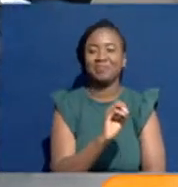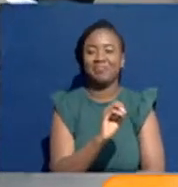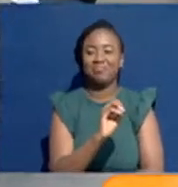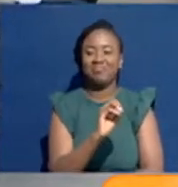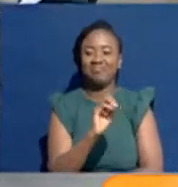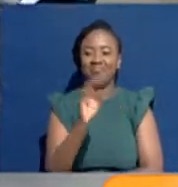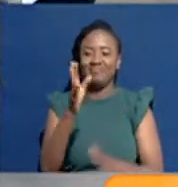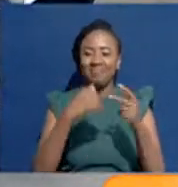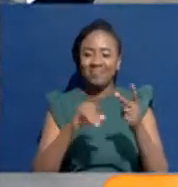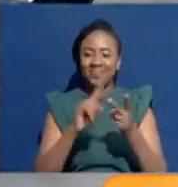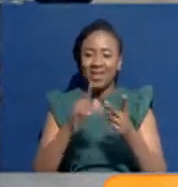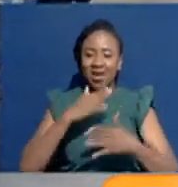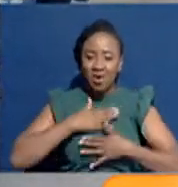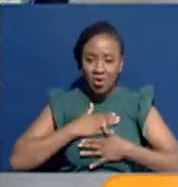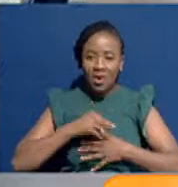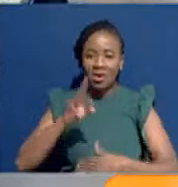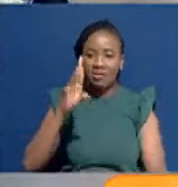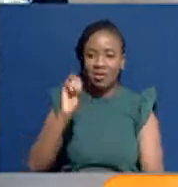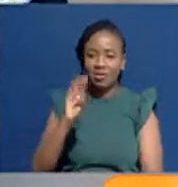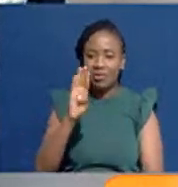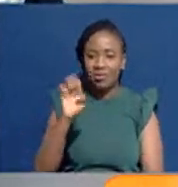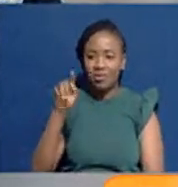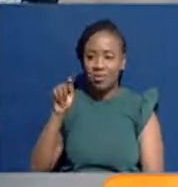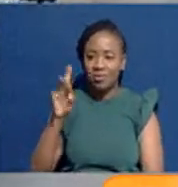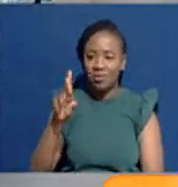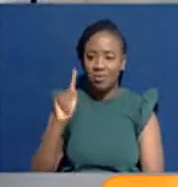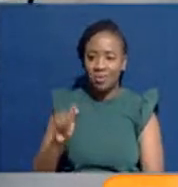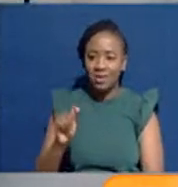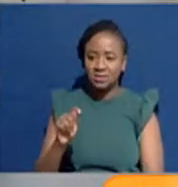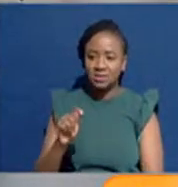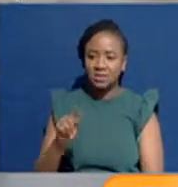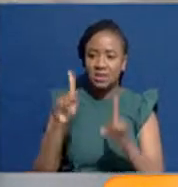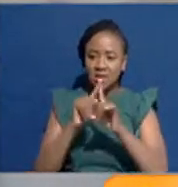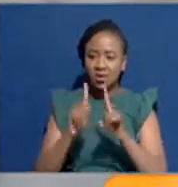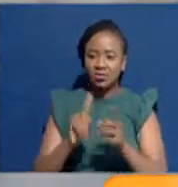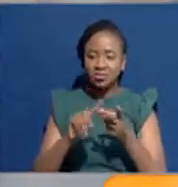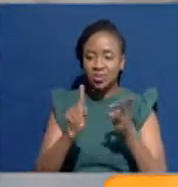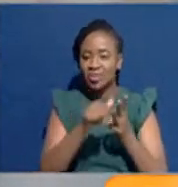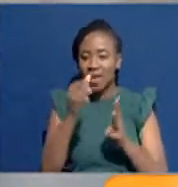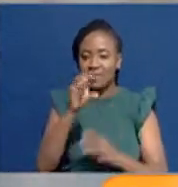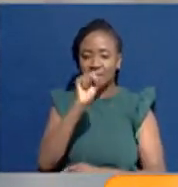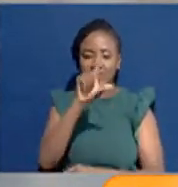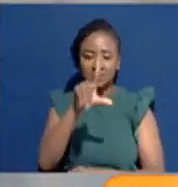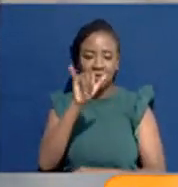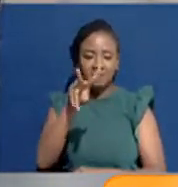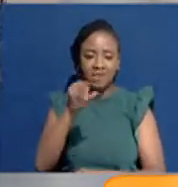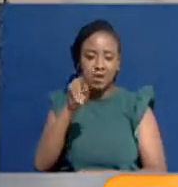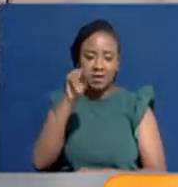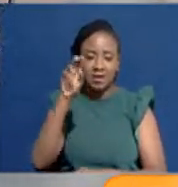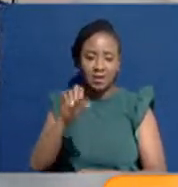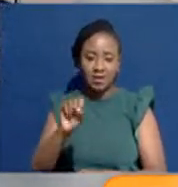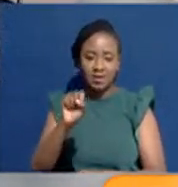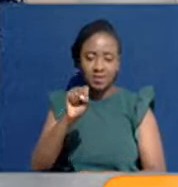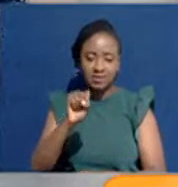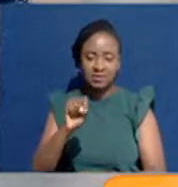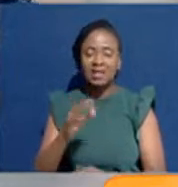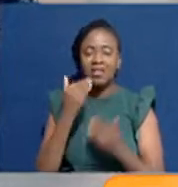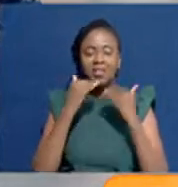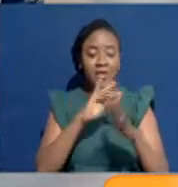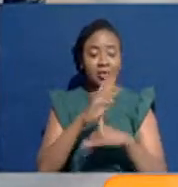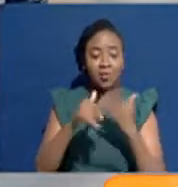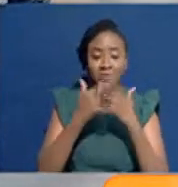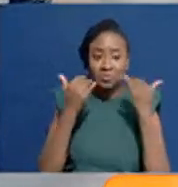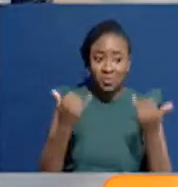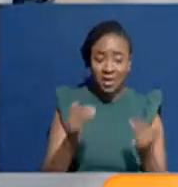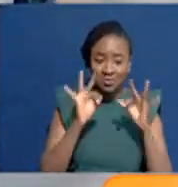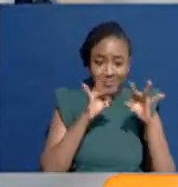Honorable Robert Mbui, as well as Senator Edwin Sifuna and Honorable Silvana Sosoro, for making time for us to have this conversation. Of course, all eyes now